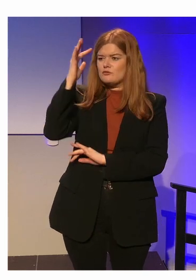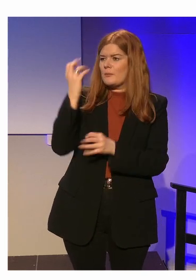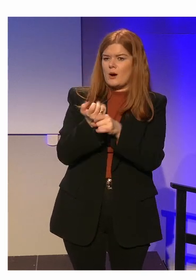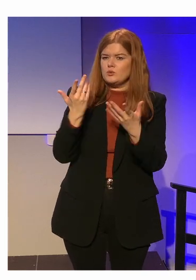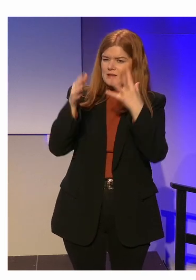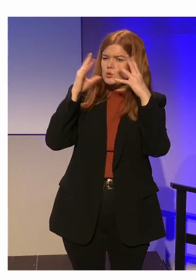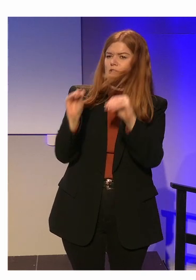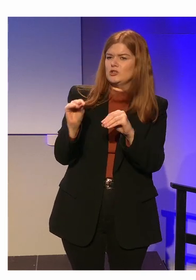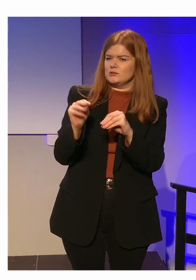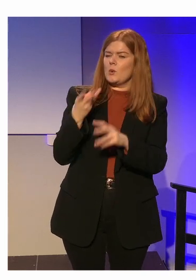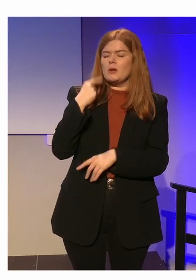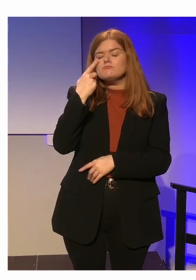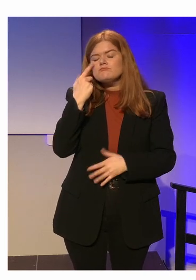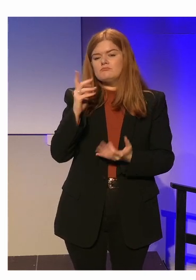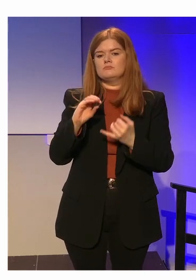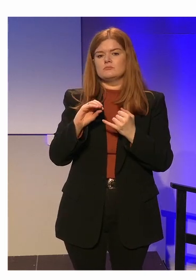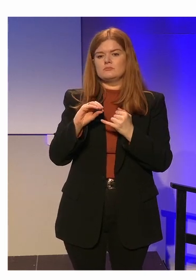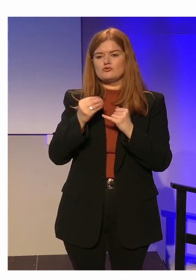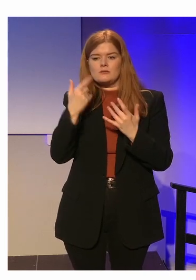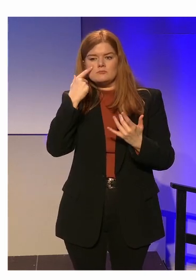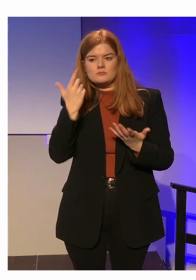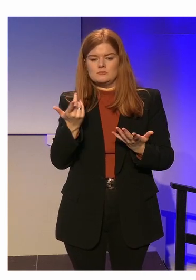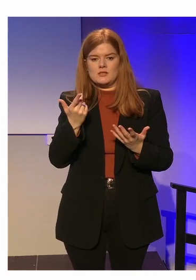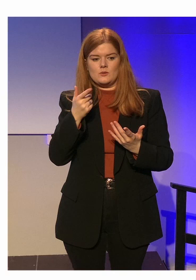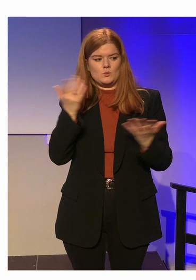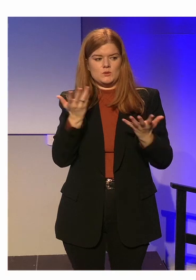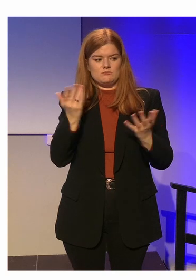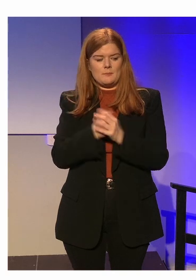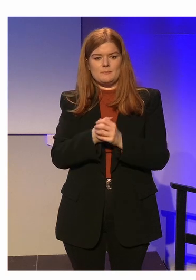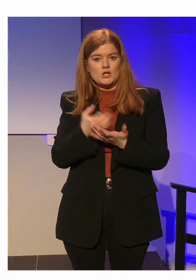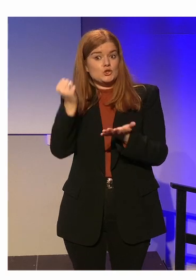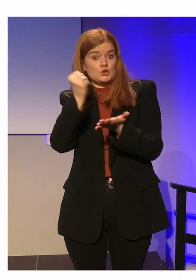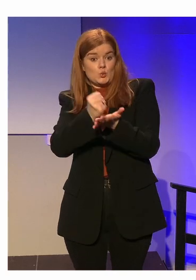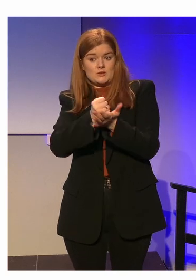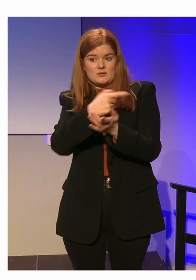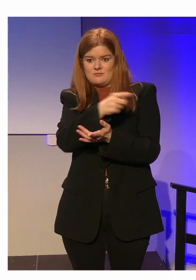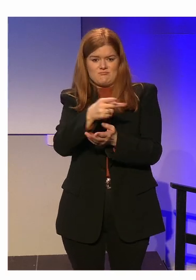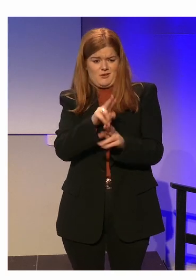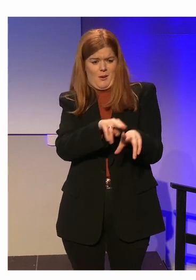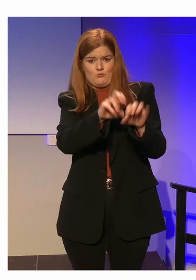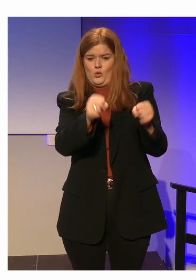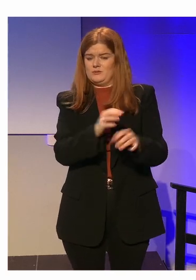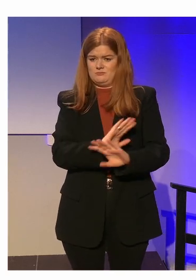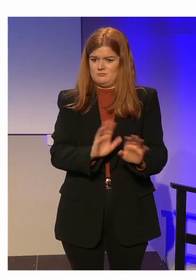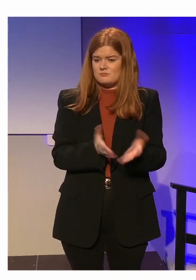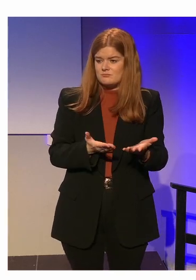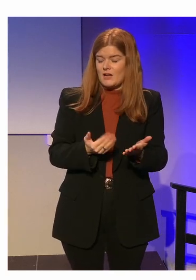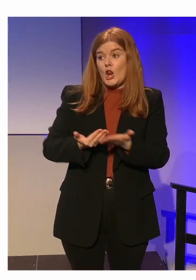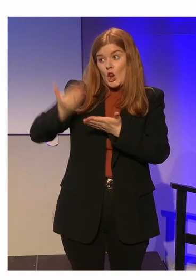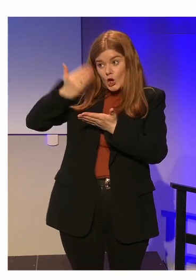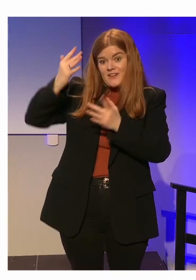about education that we're going to test. And that is, students are not broken.